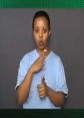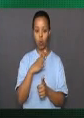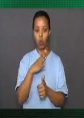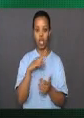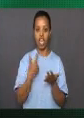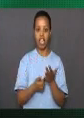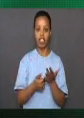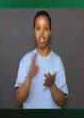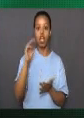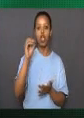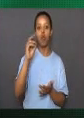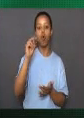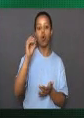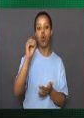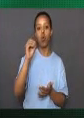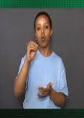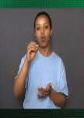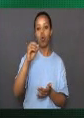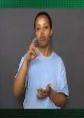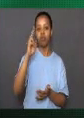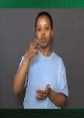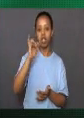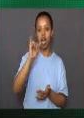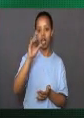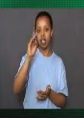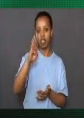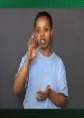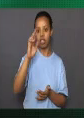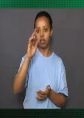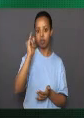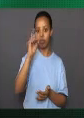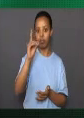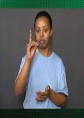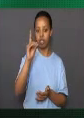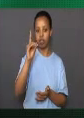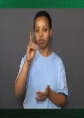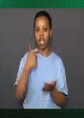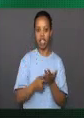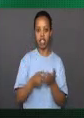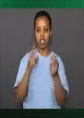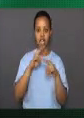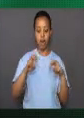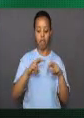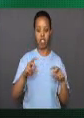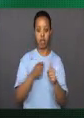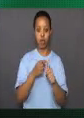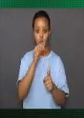with monohybrid crosses was an Austrian named Gregor